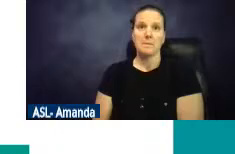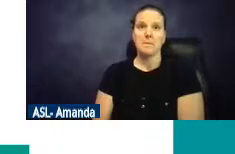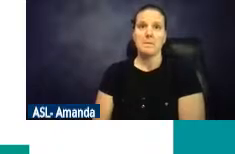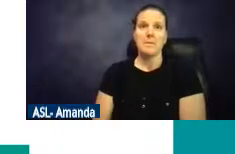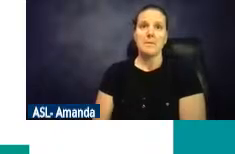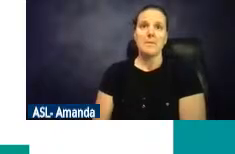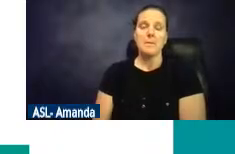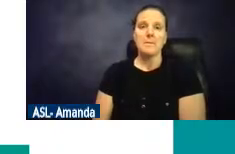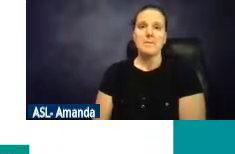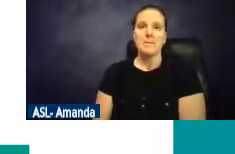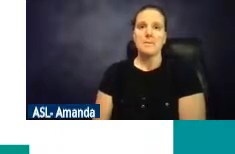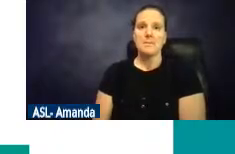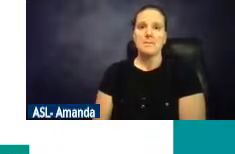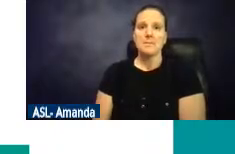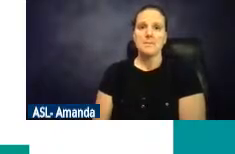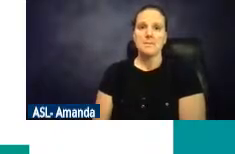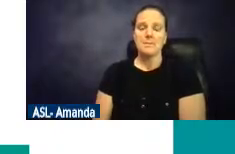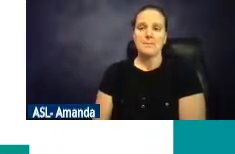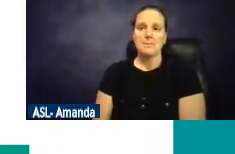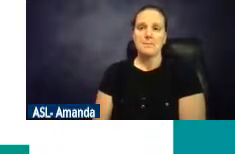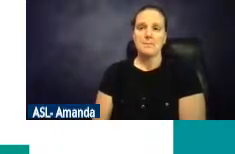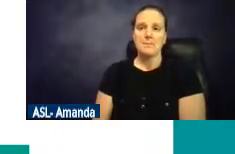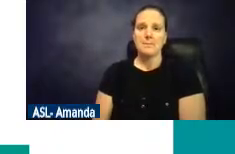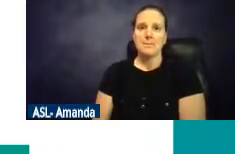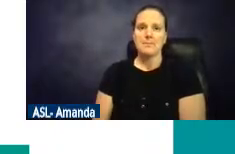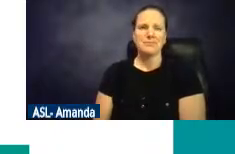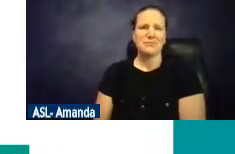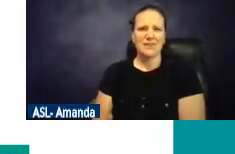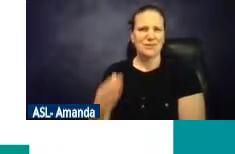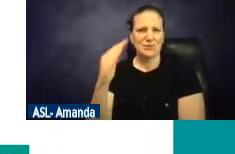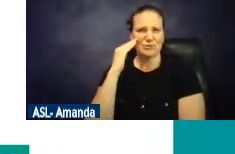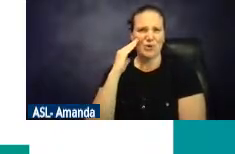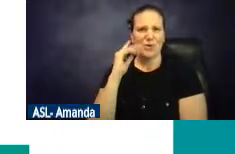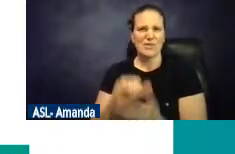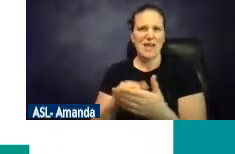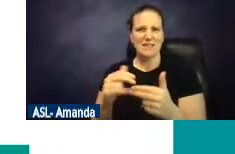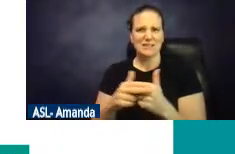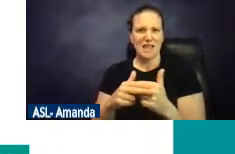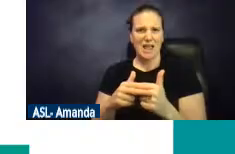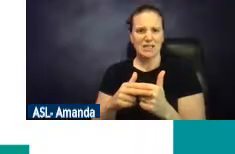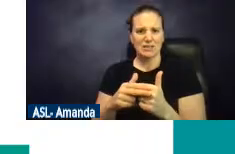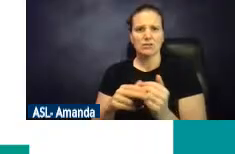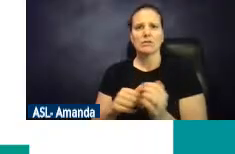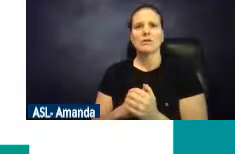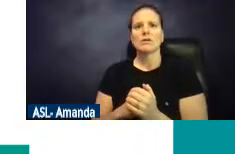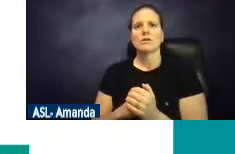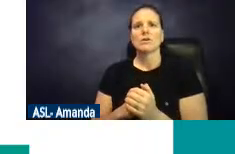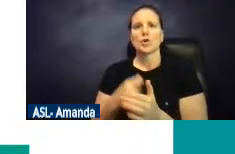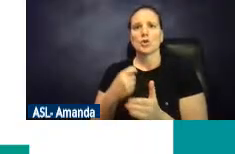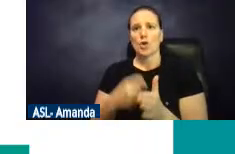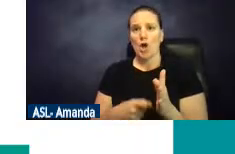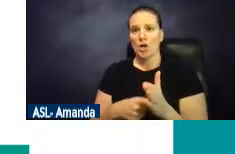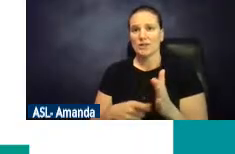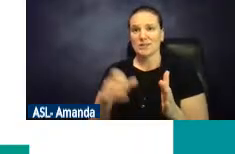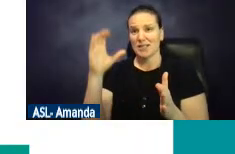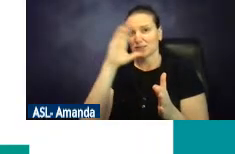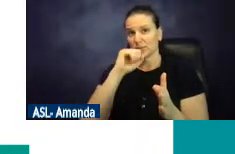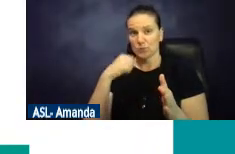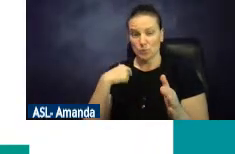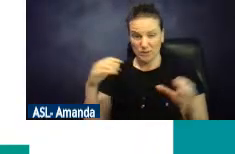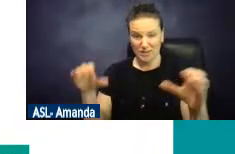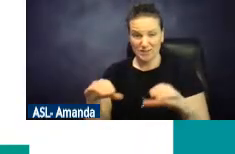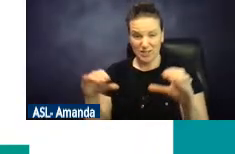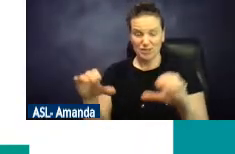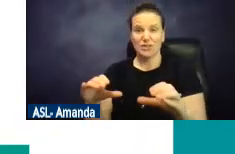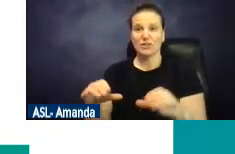Great. So I think this slide we've all seen. Just a reminder, our cost estimate that we conducted